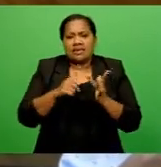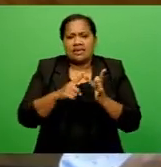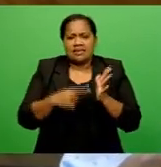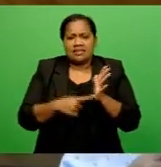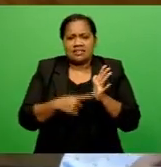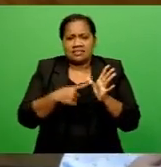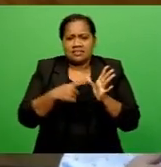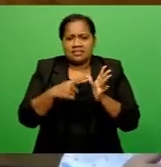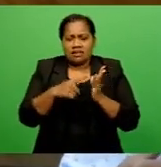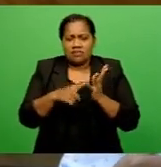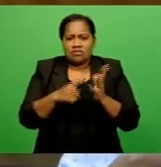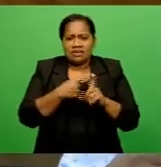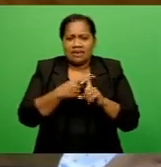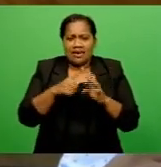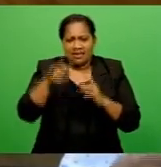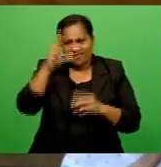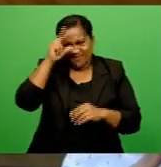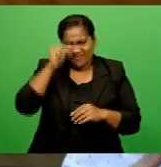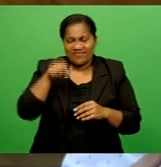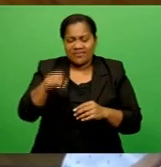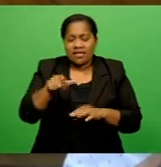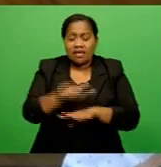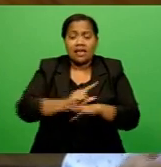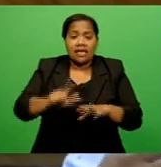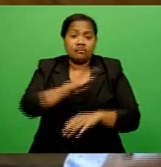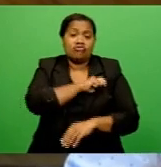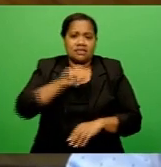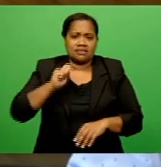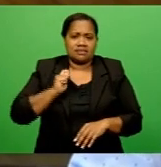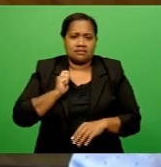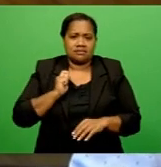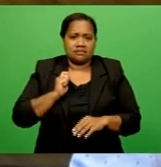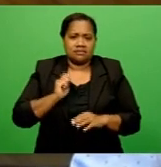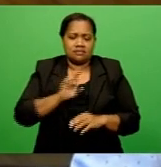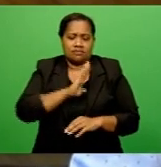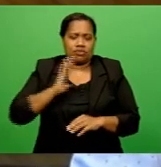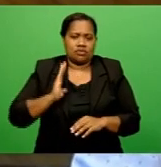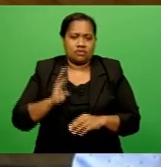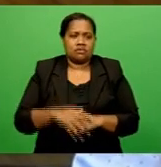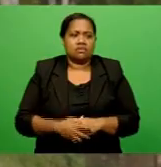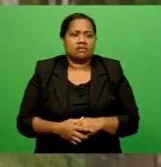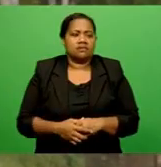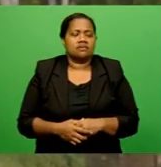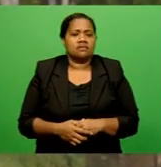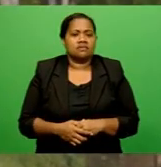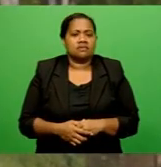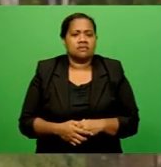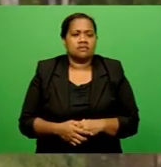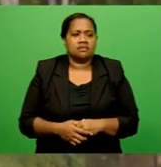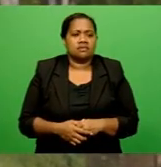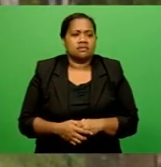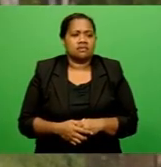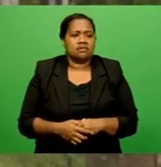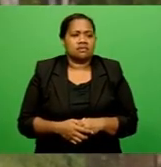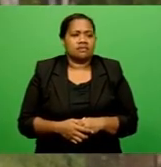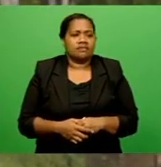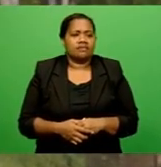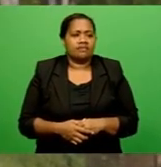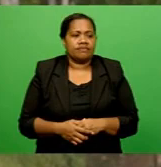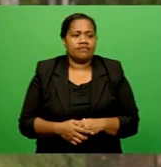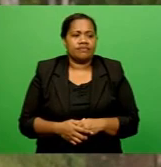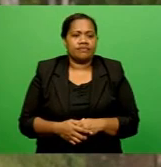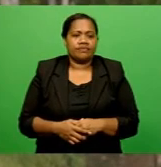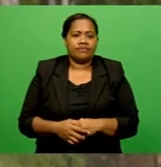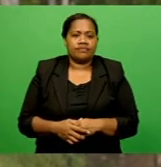private sawmillers have done is not in accordance to the law. Advance payment is one